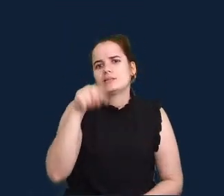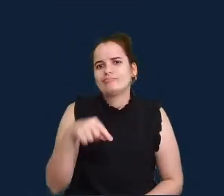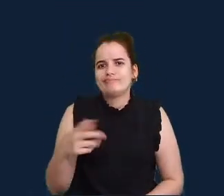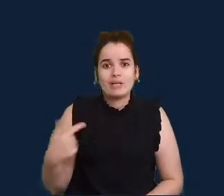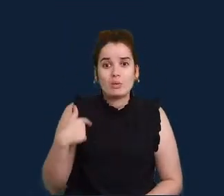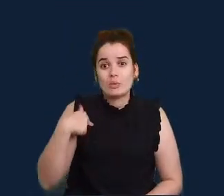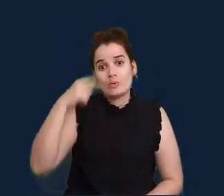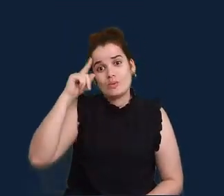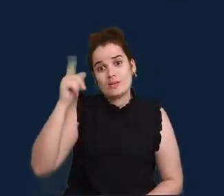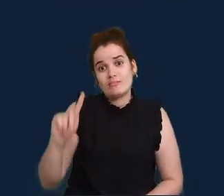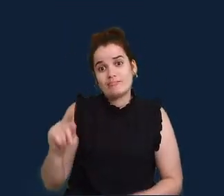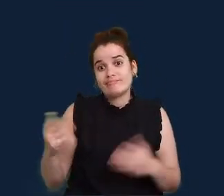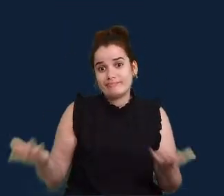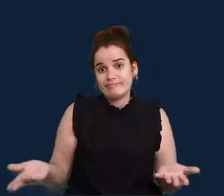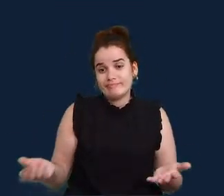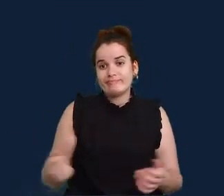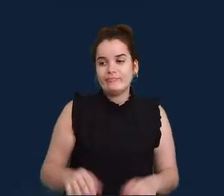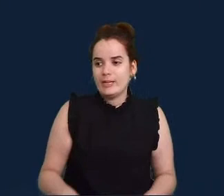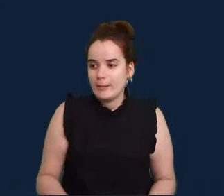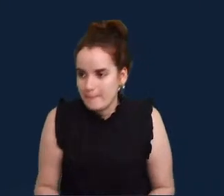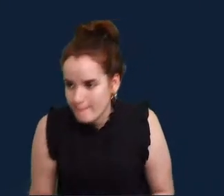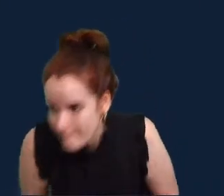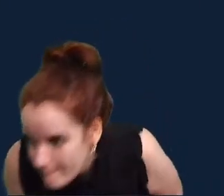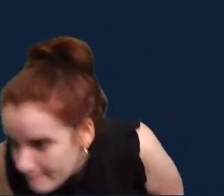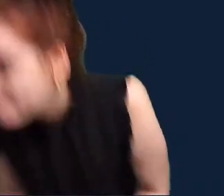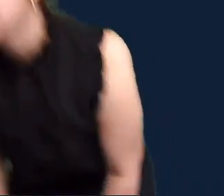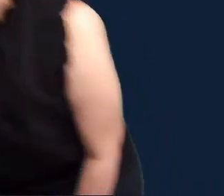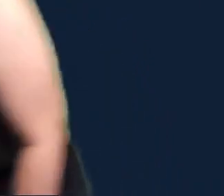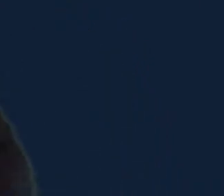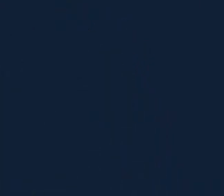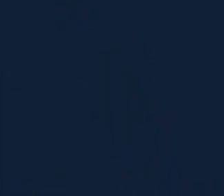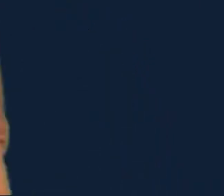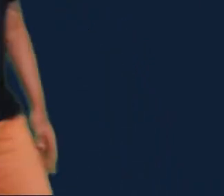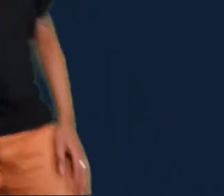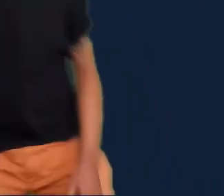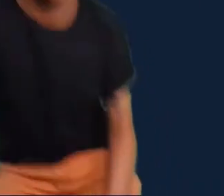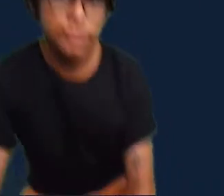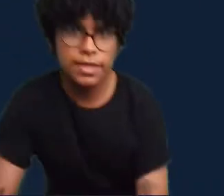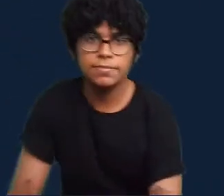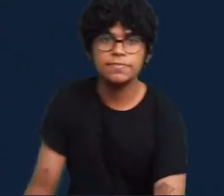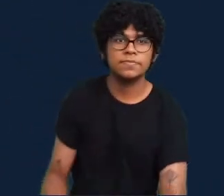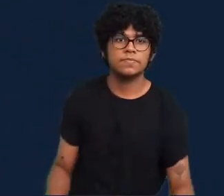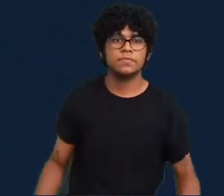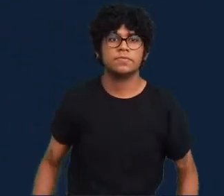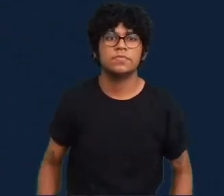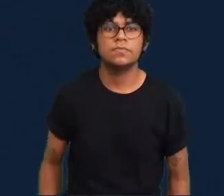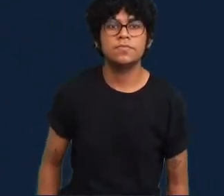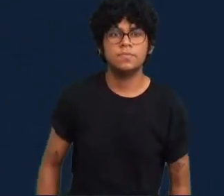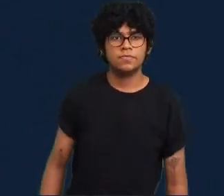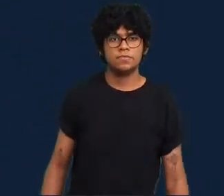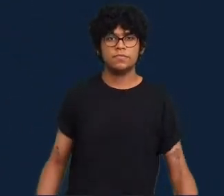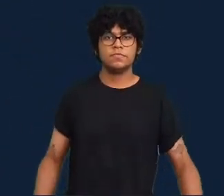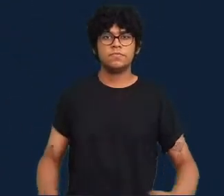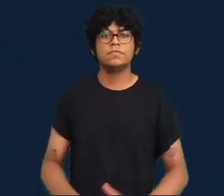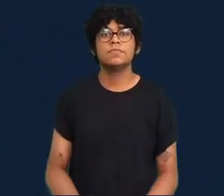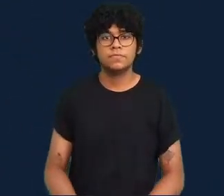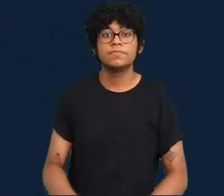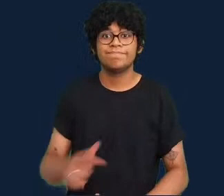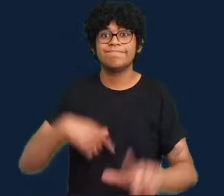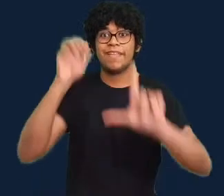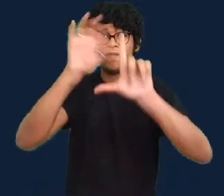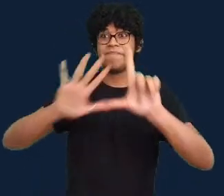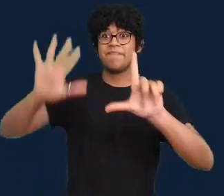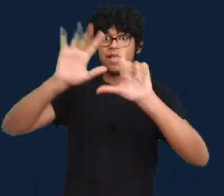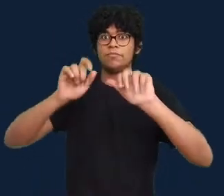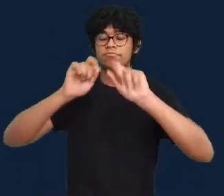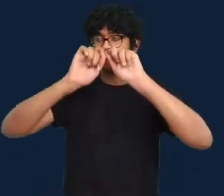our dashboard opens up with sentences. So it would say something like, Brazil has logged the lowest